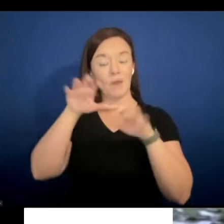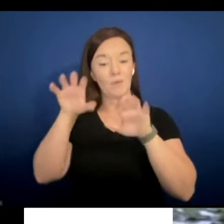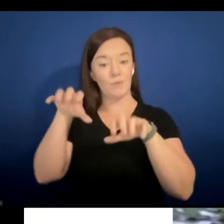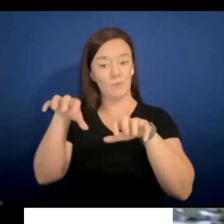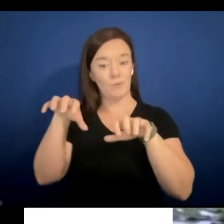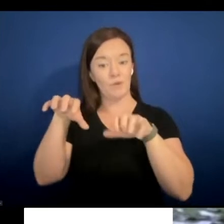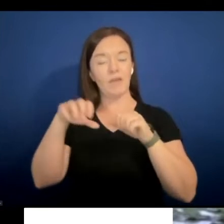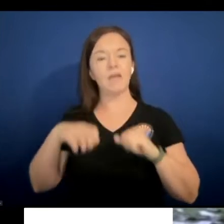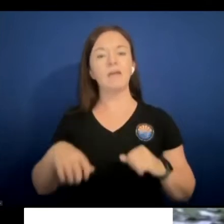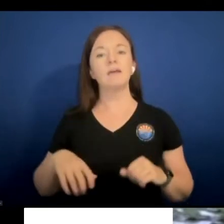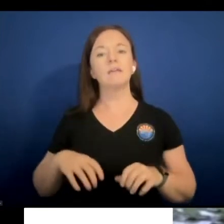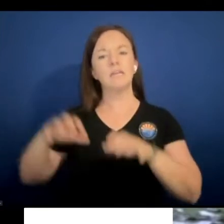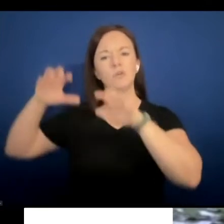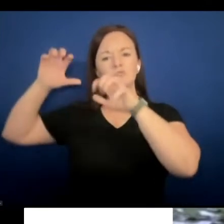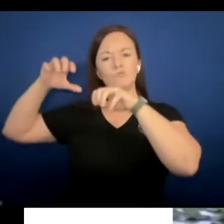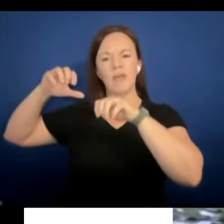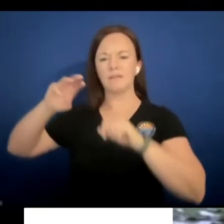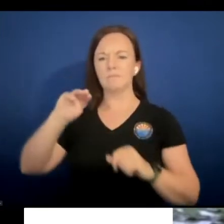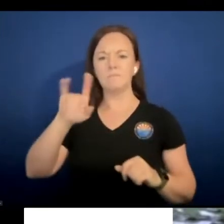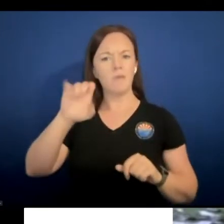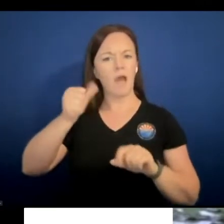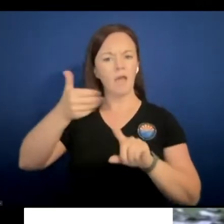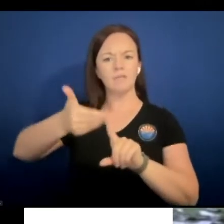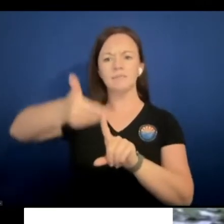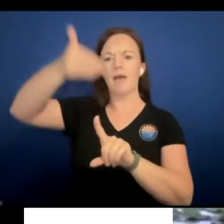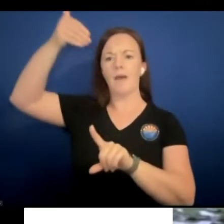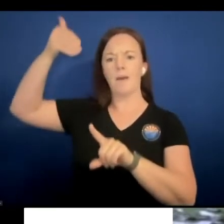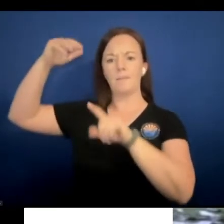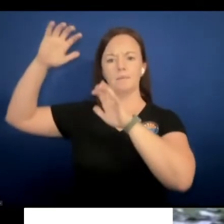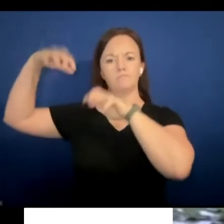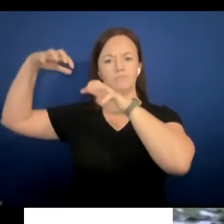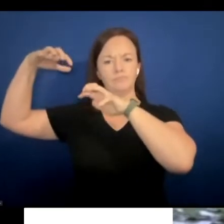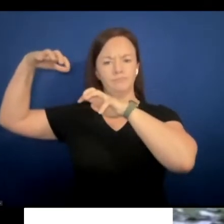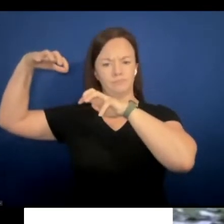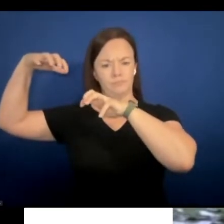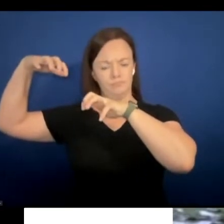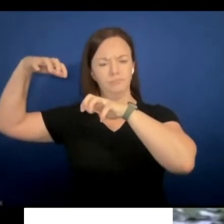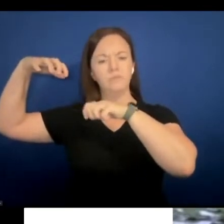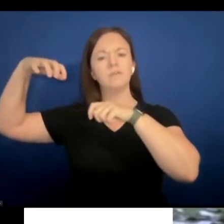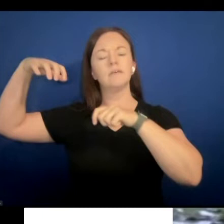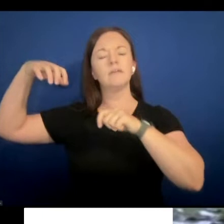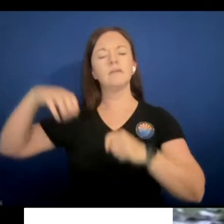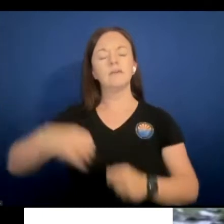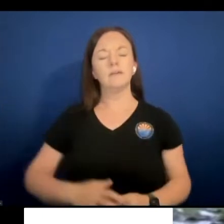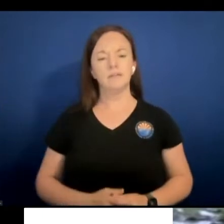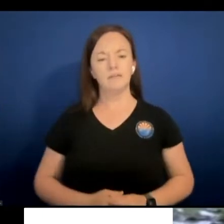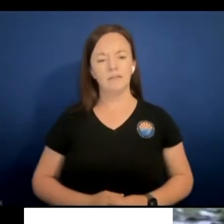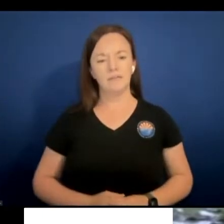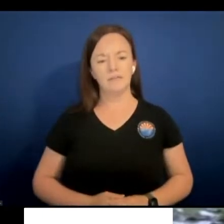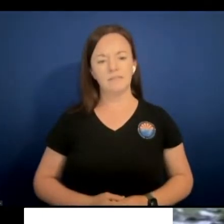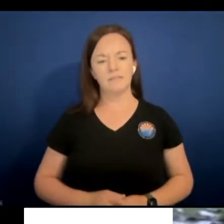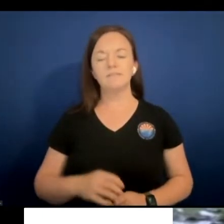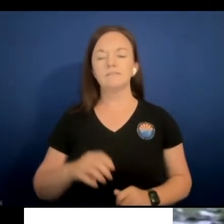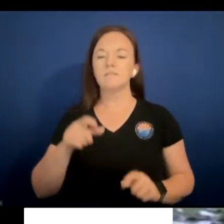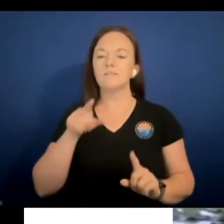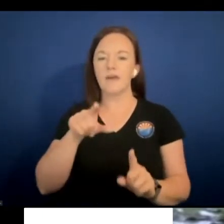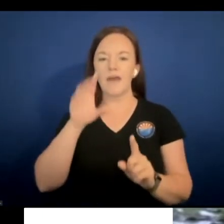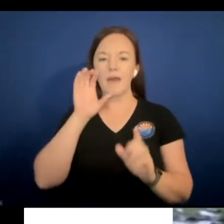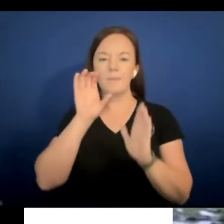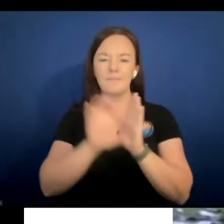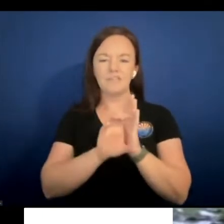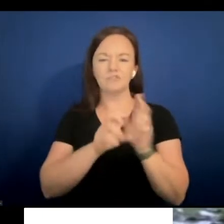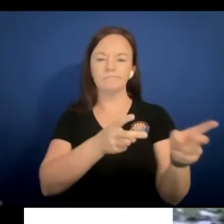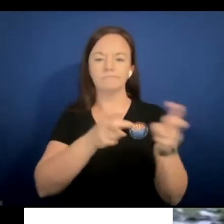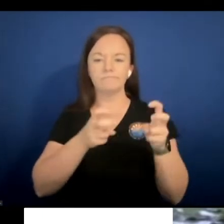miles above this location. And this is a picture that I took. It actually comes from a video, but